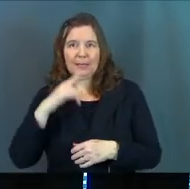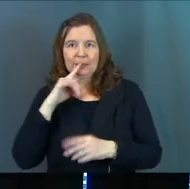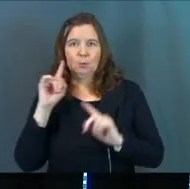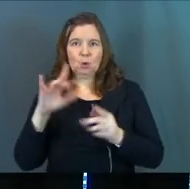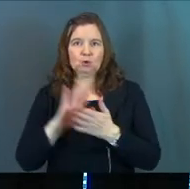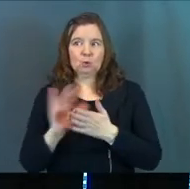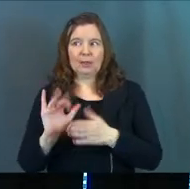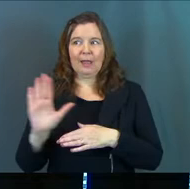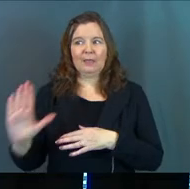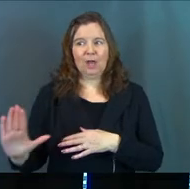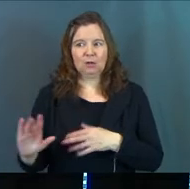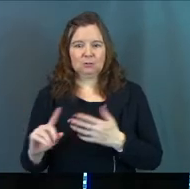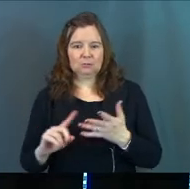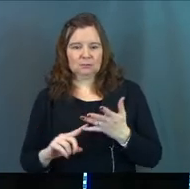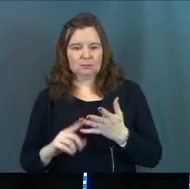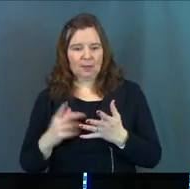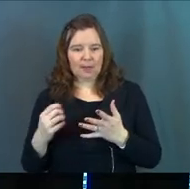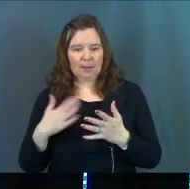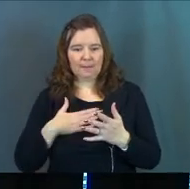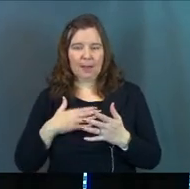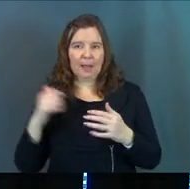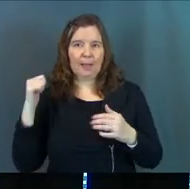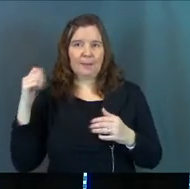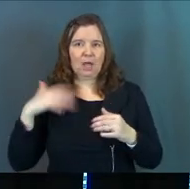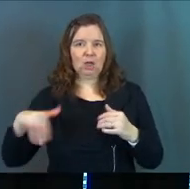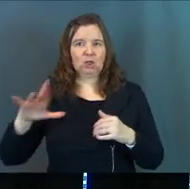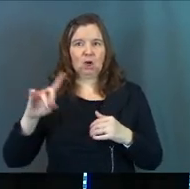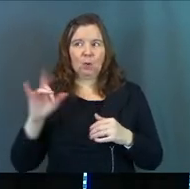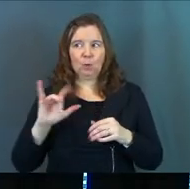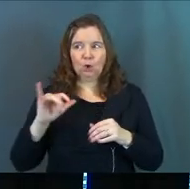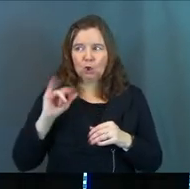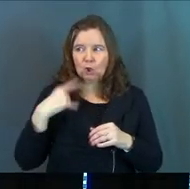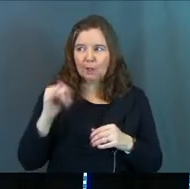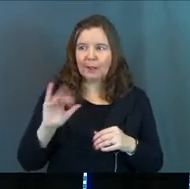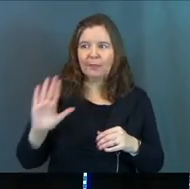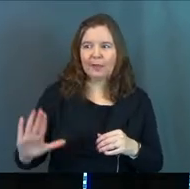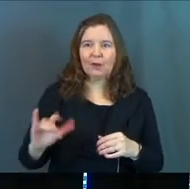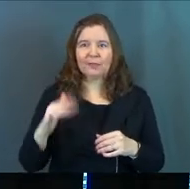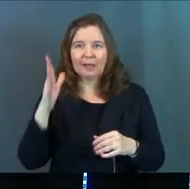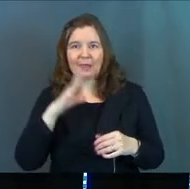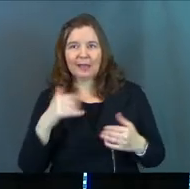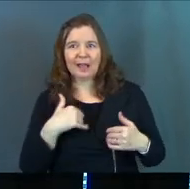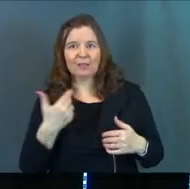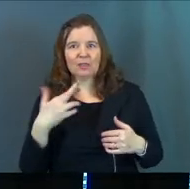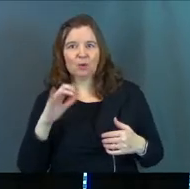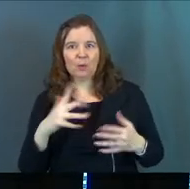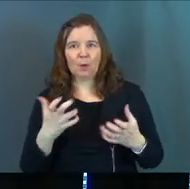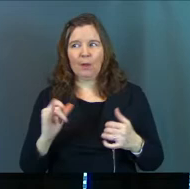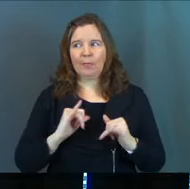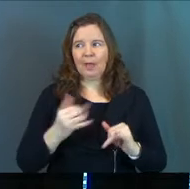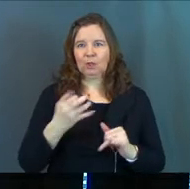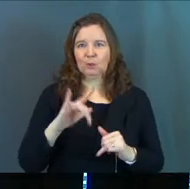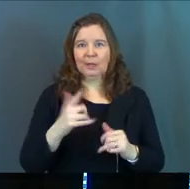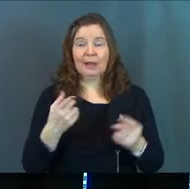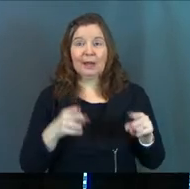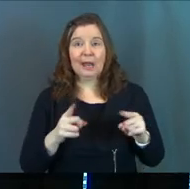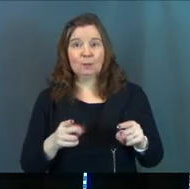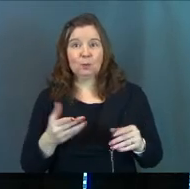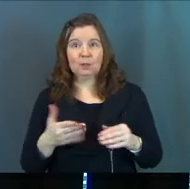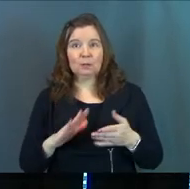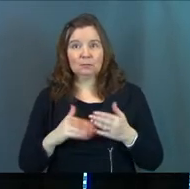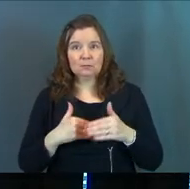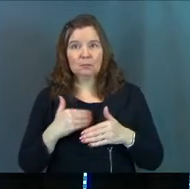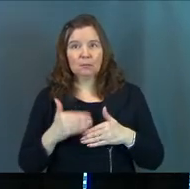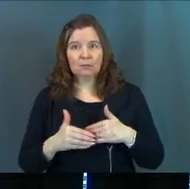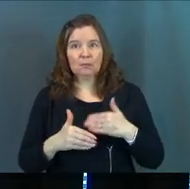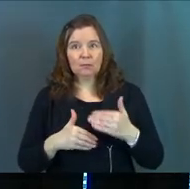are going to go to schools like theirs. And my backyard's going to look kind of like theirs. And that guy's got that grill. I want that grill too. And it happens really, really